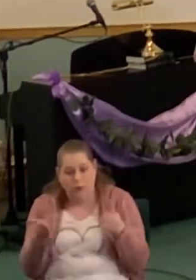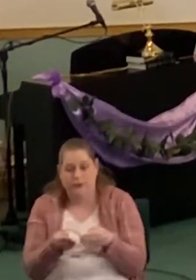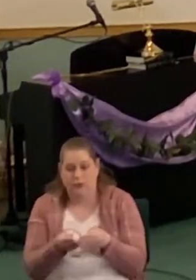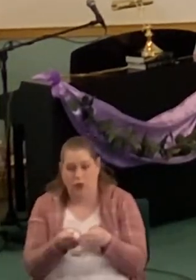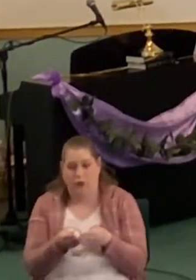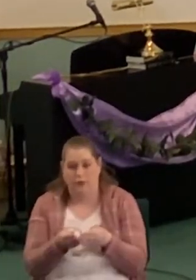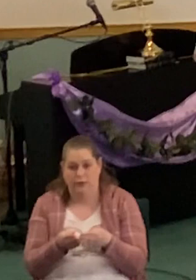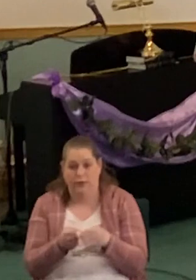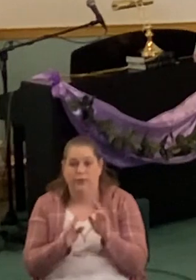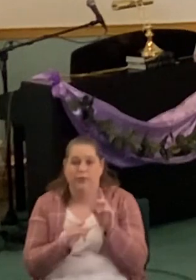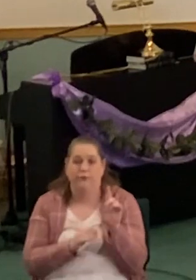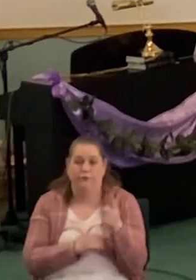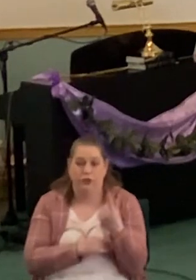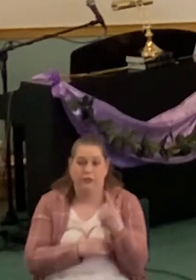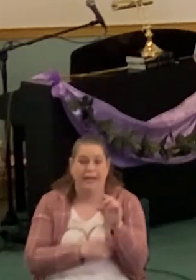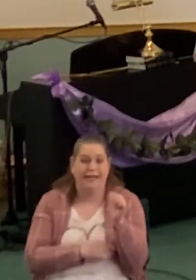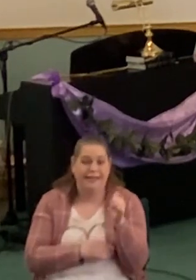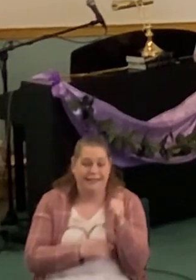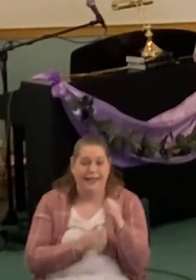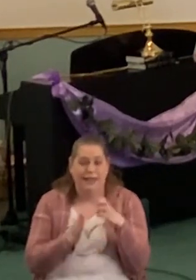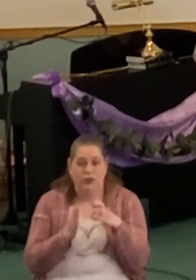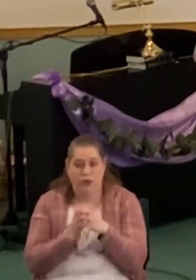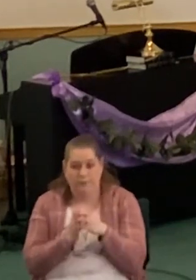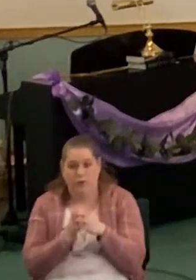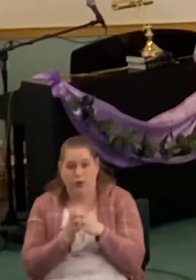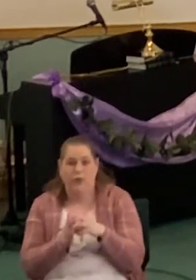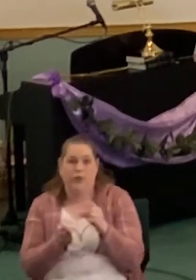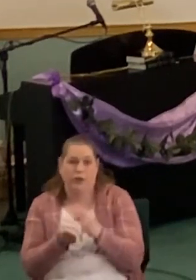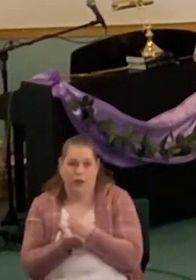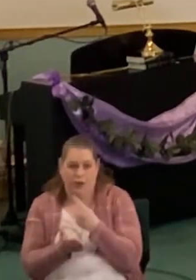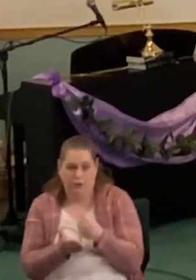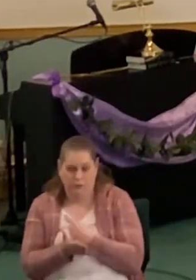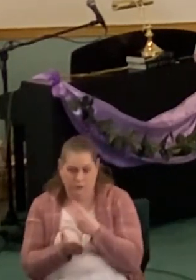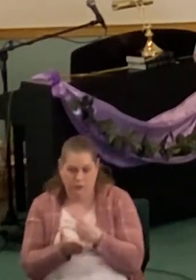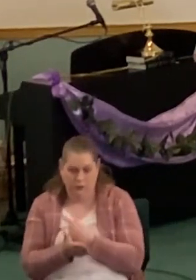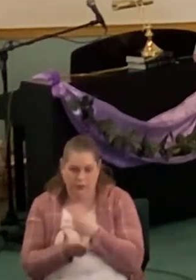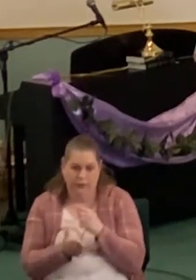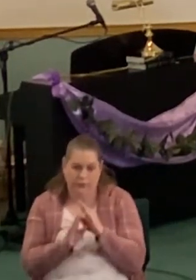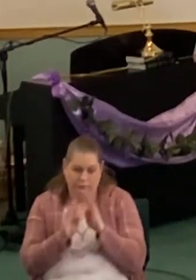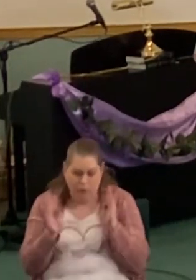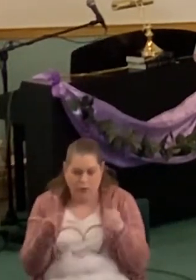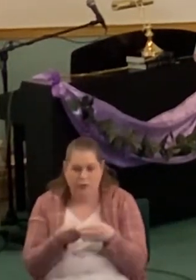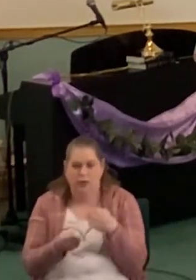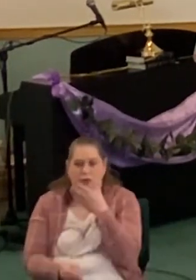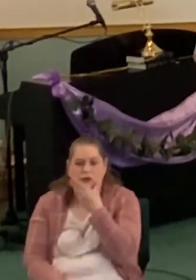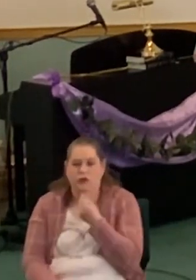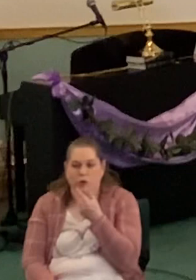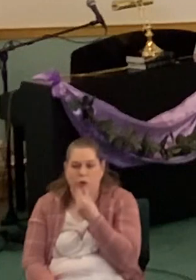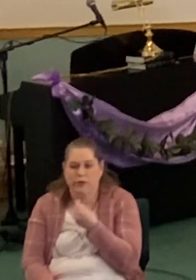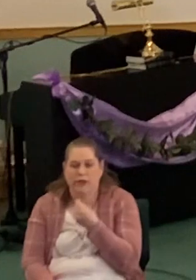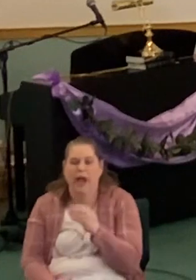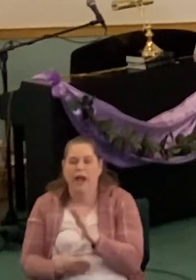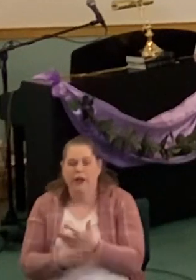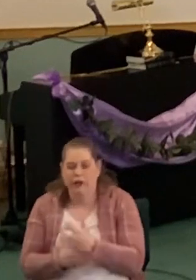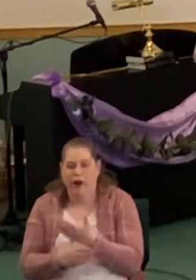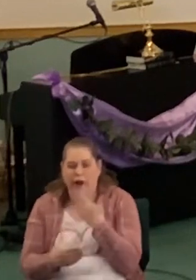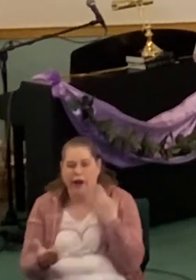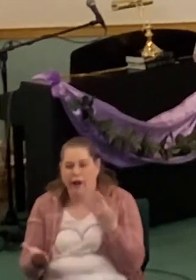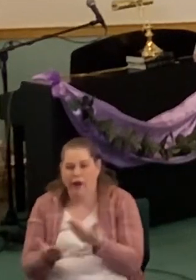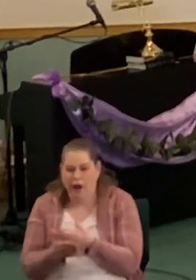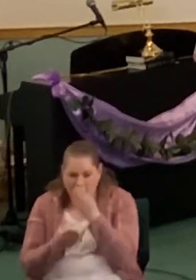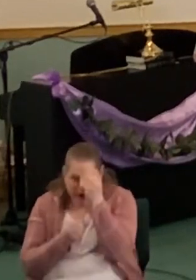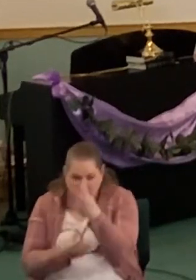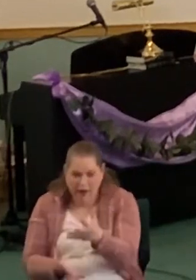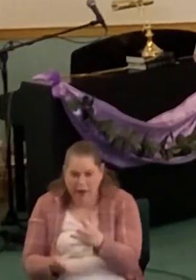first 10 chapters, the gospel is focused on the Jews, sharing the good news of Jesus with the Jews in the first